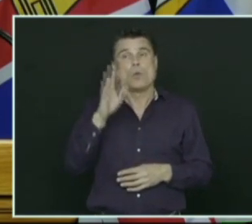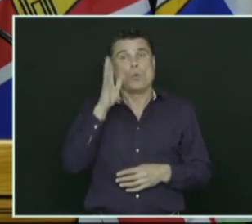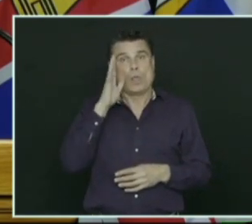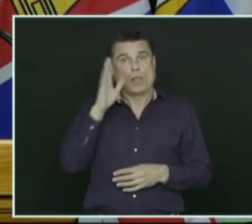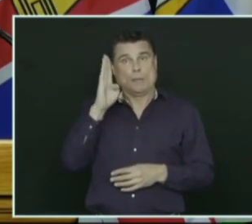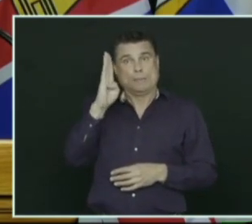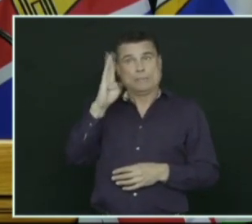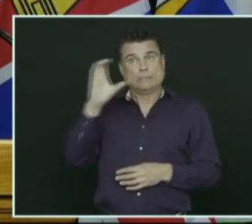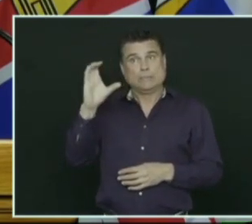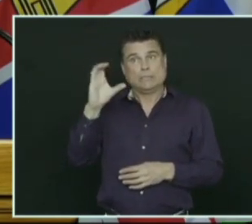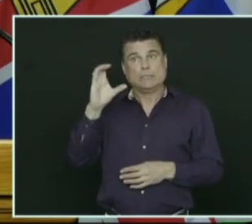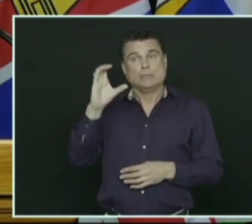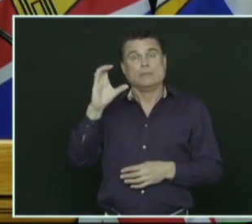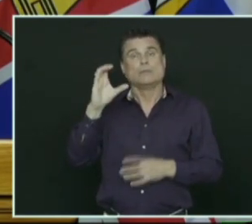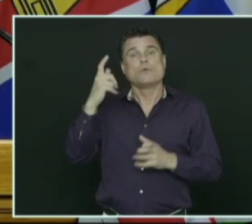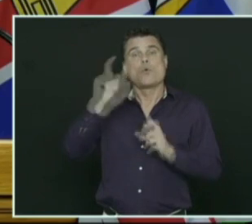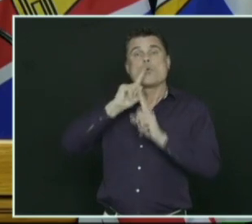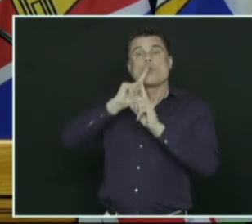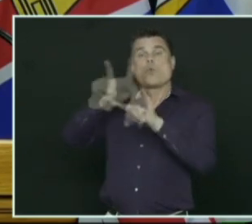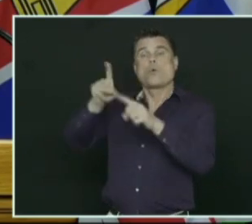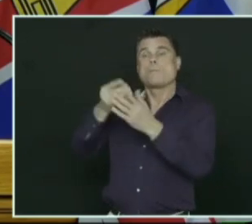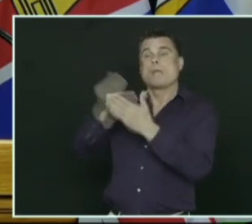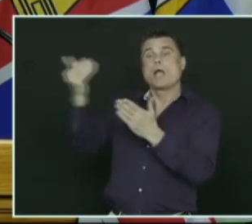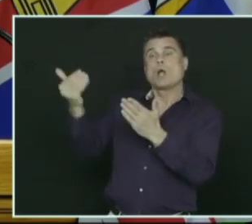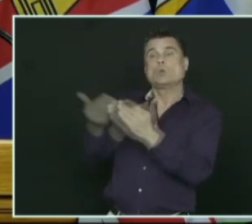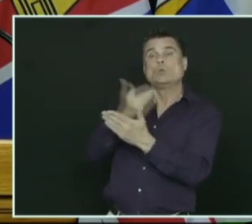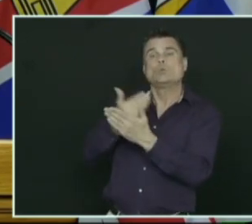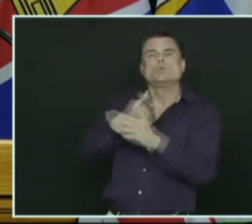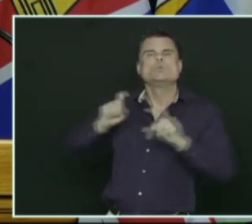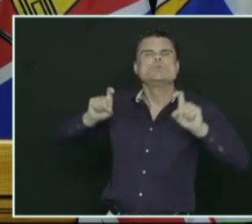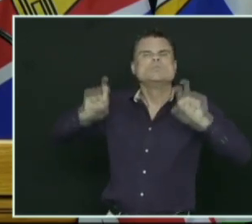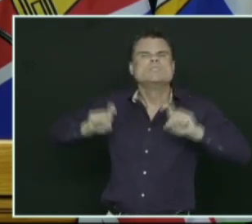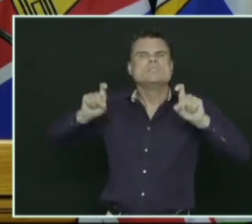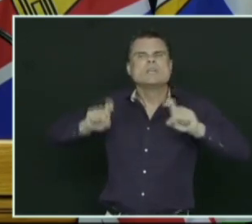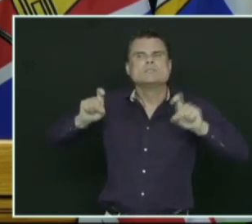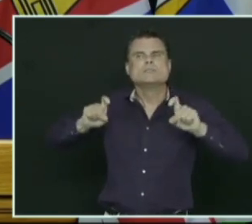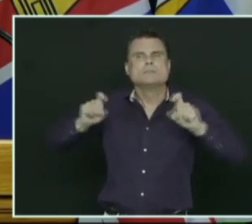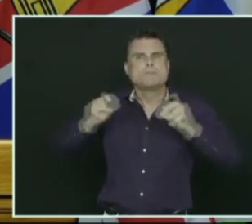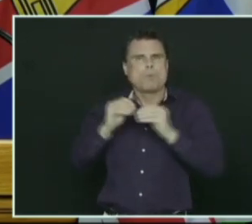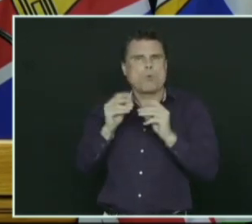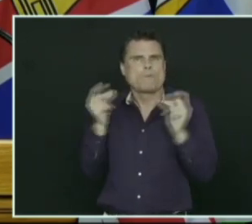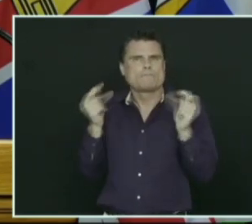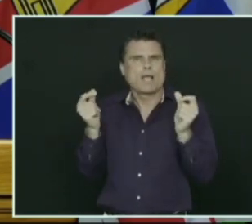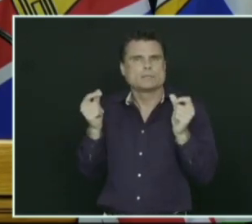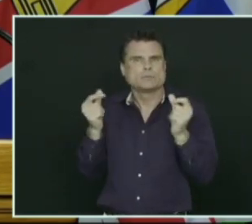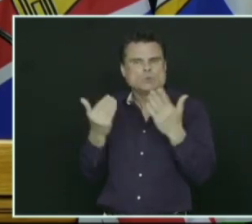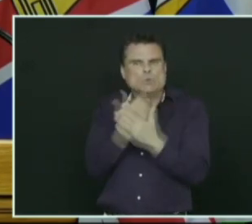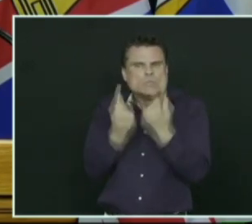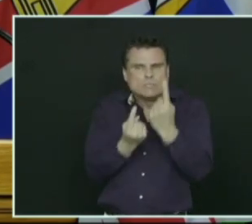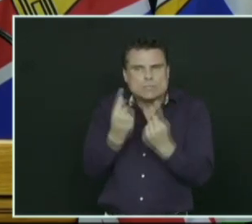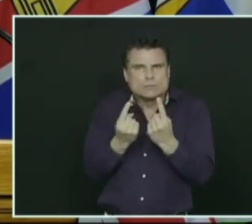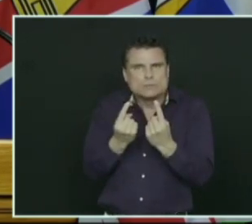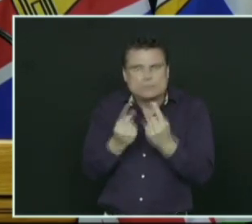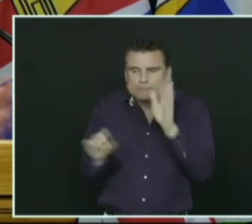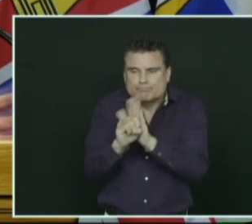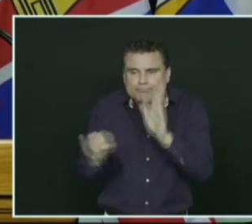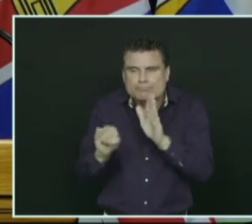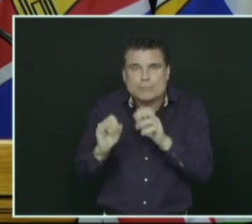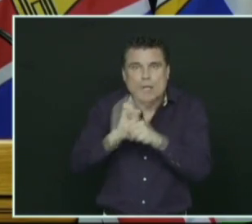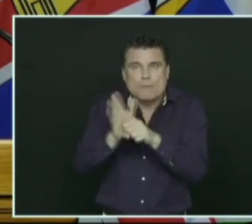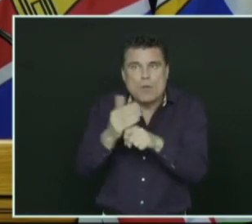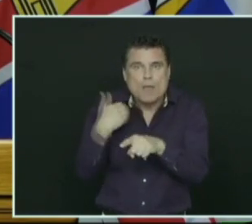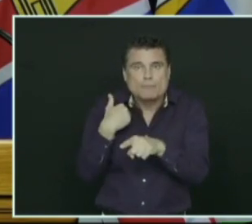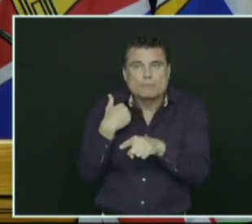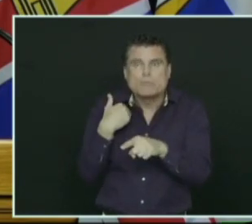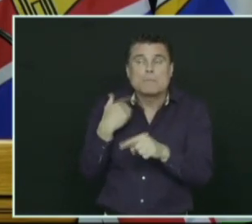now is to deploy those to areas of the province where we're having challenges with turnaround time around testing, and that